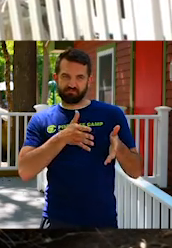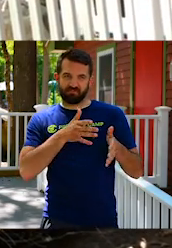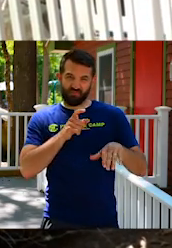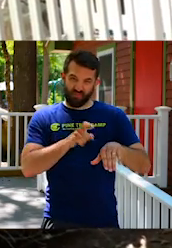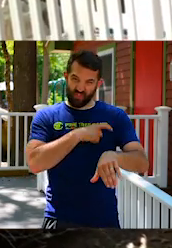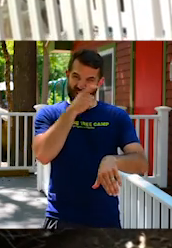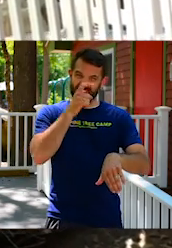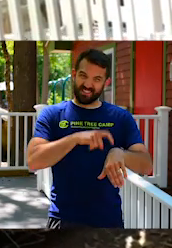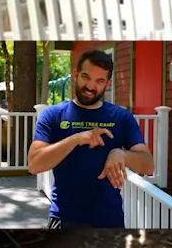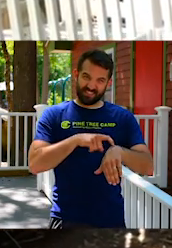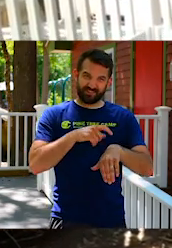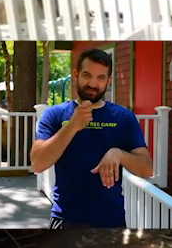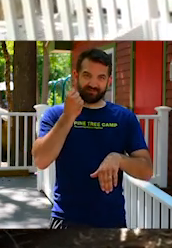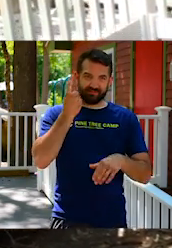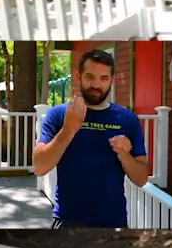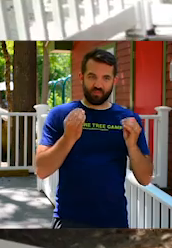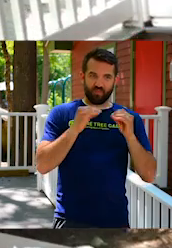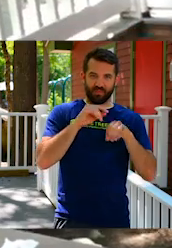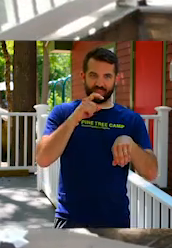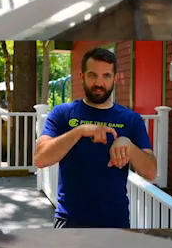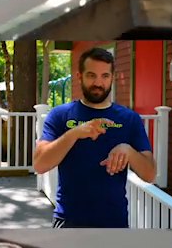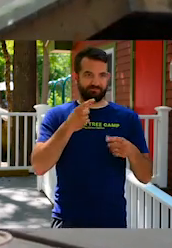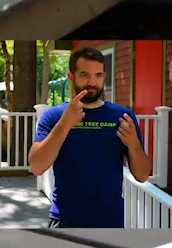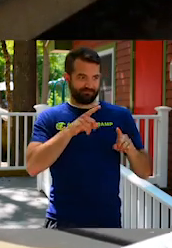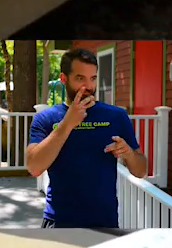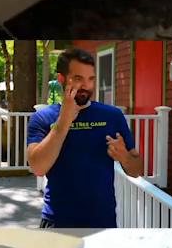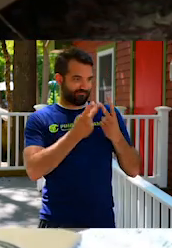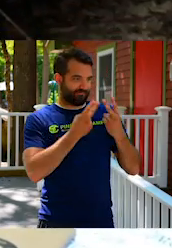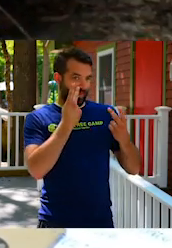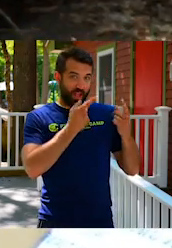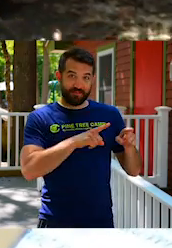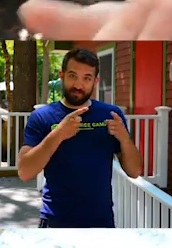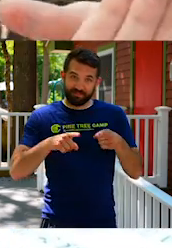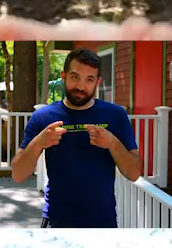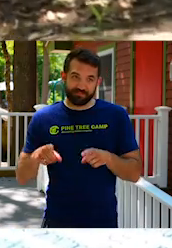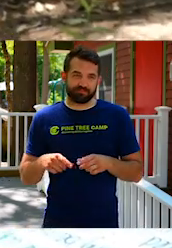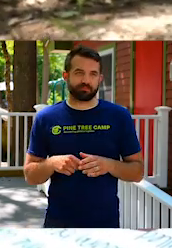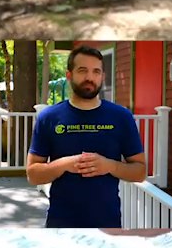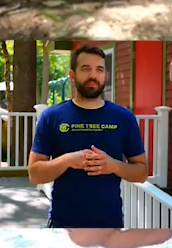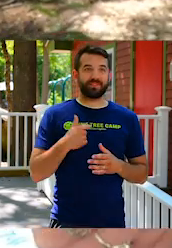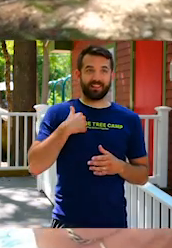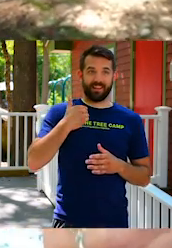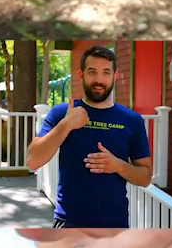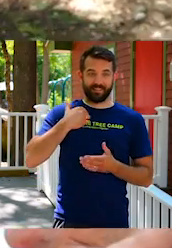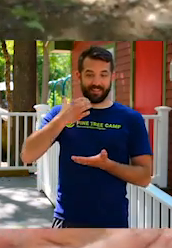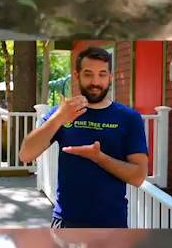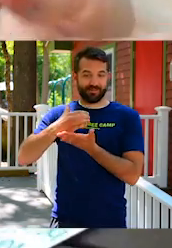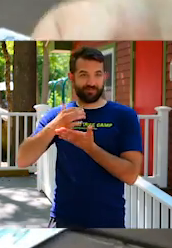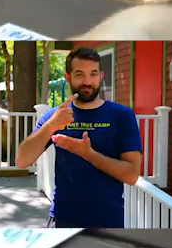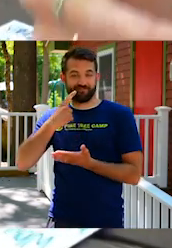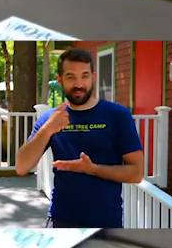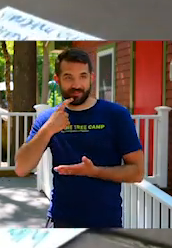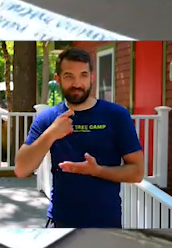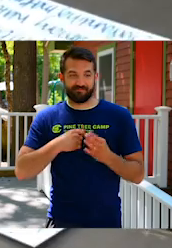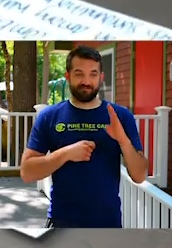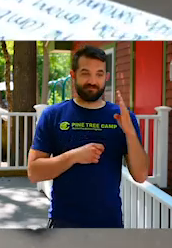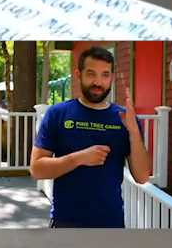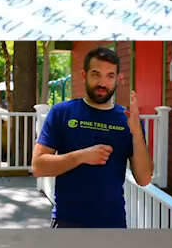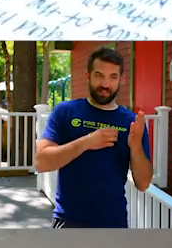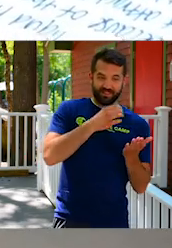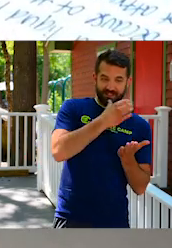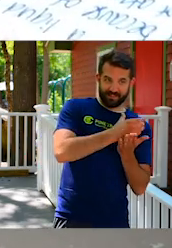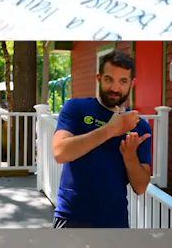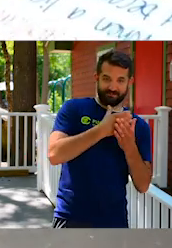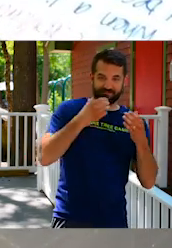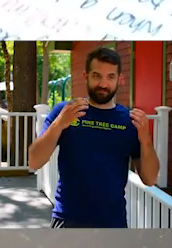water is going to move. So as you can see, I have my cup with the red dye, the cup with the blue dye, and both cups of water went up the paper towels